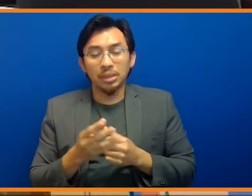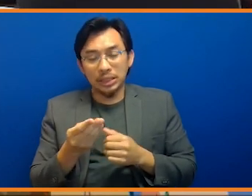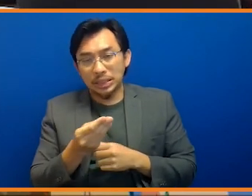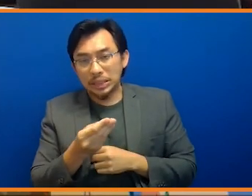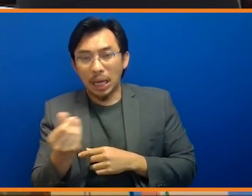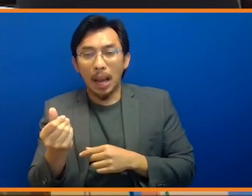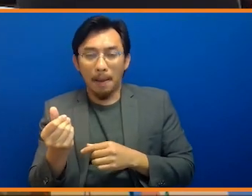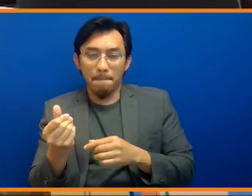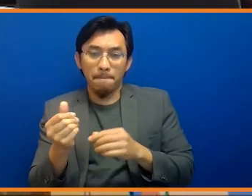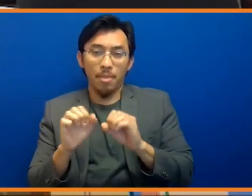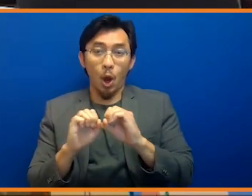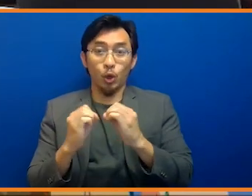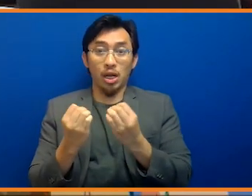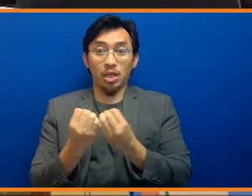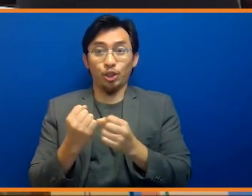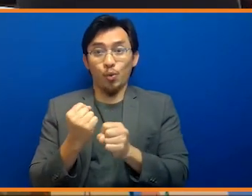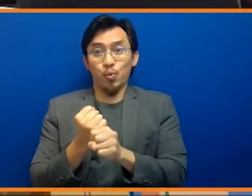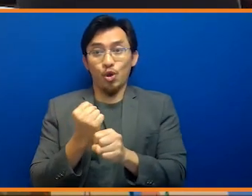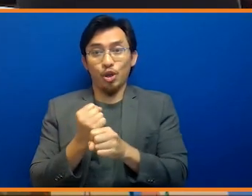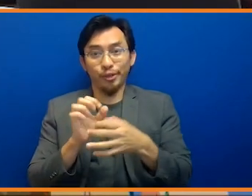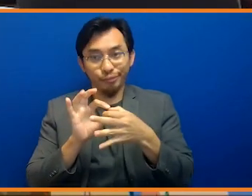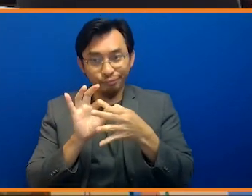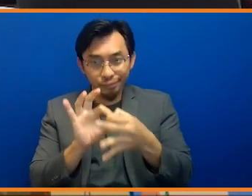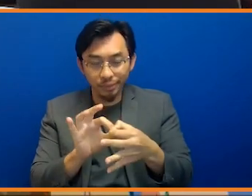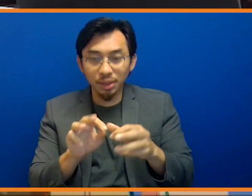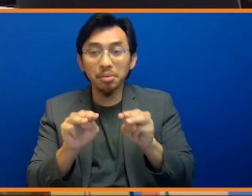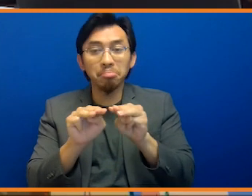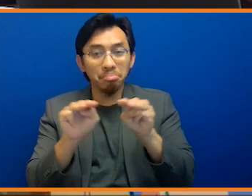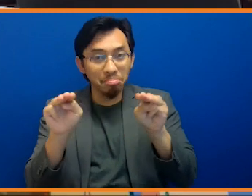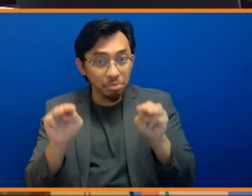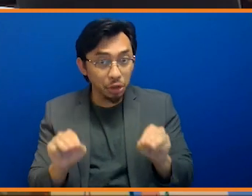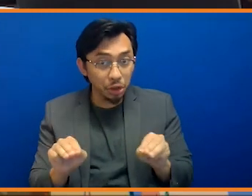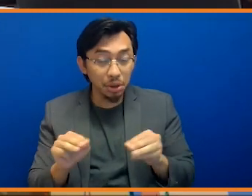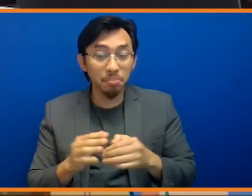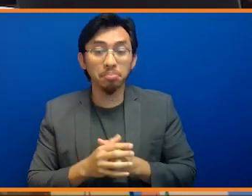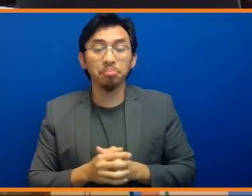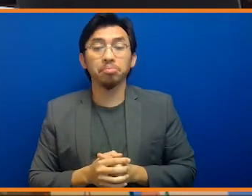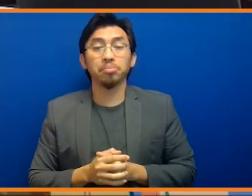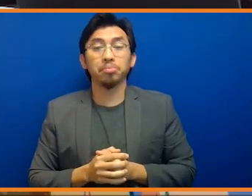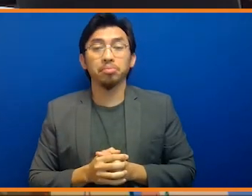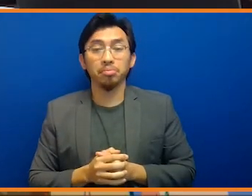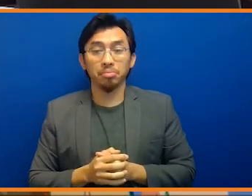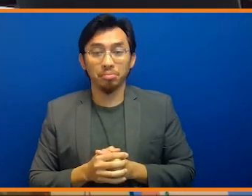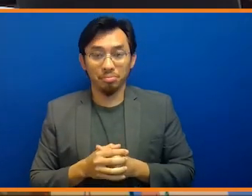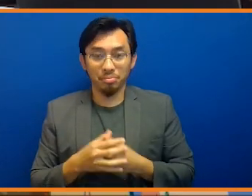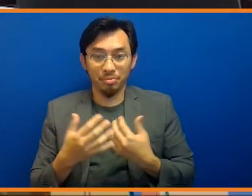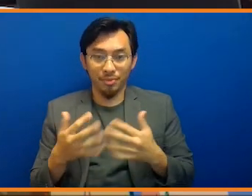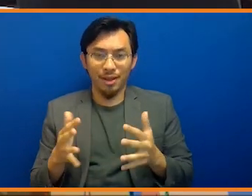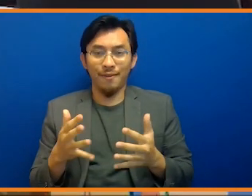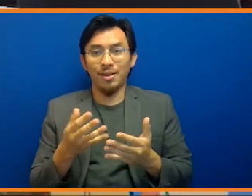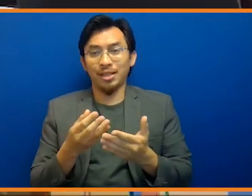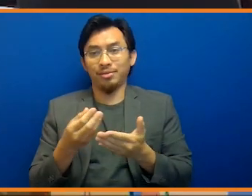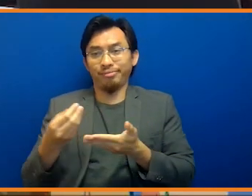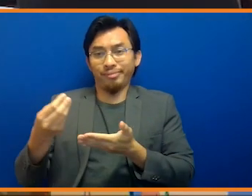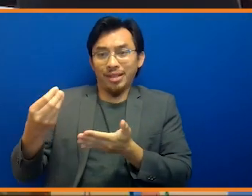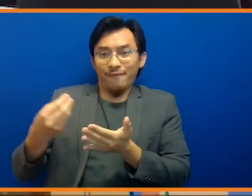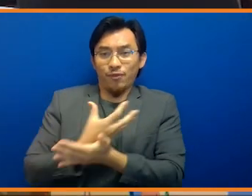or some organizations working or related to the museum. So, as